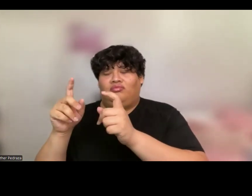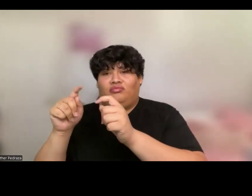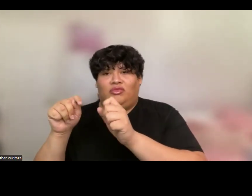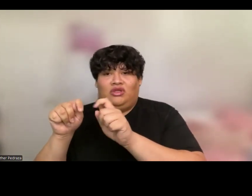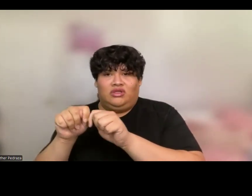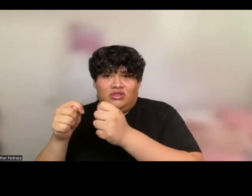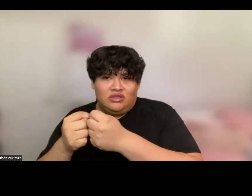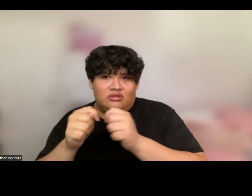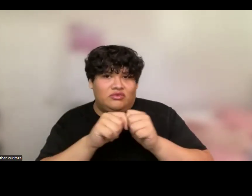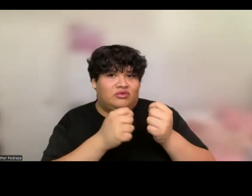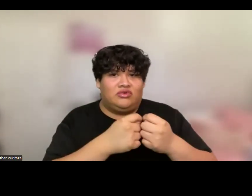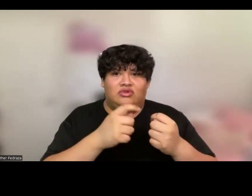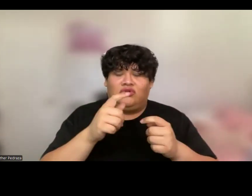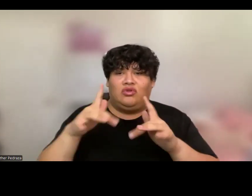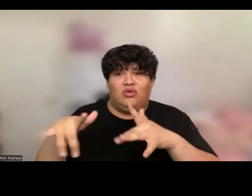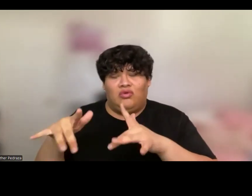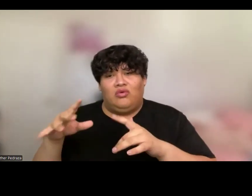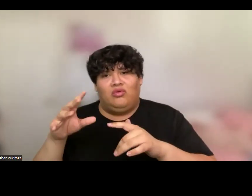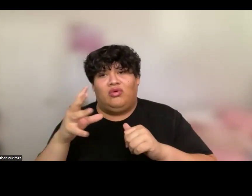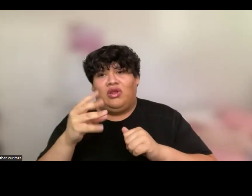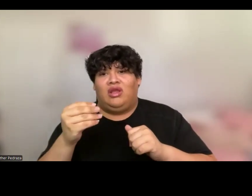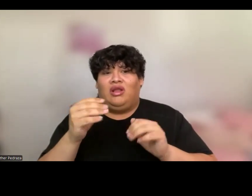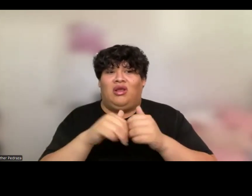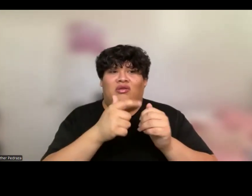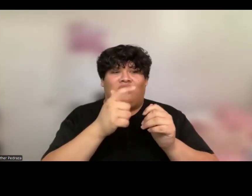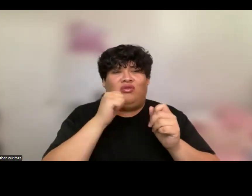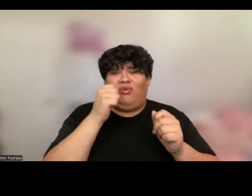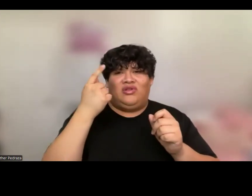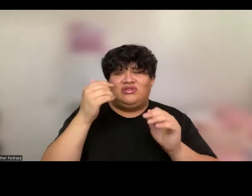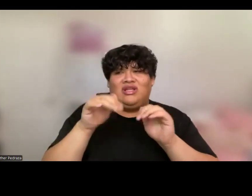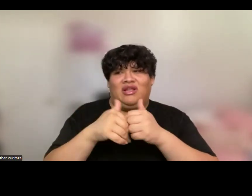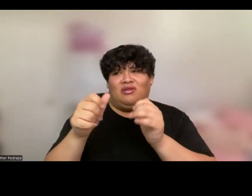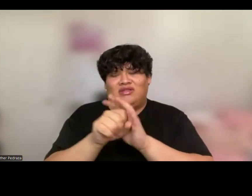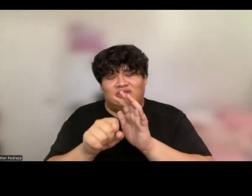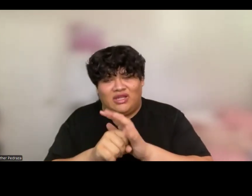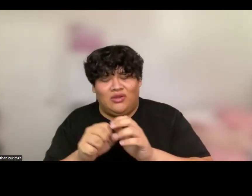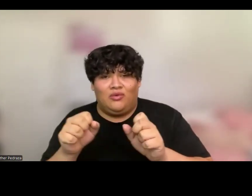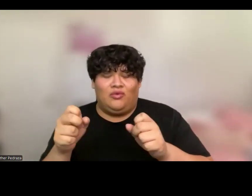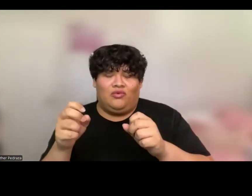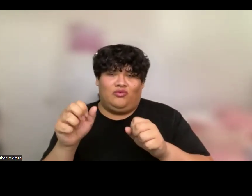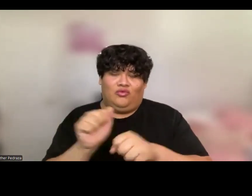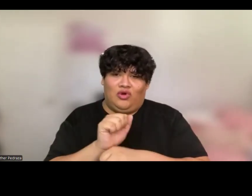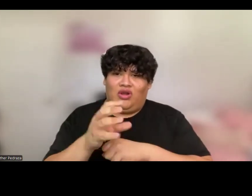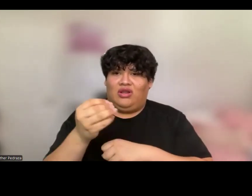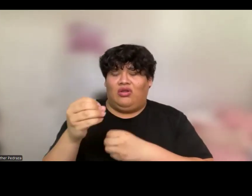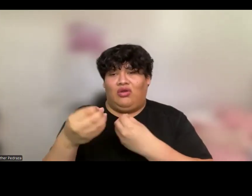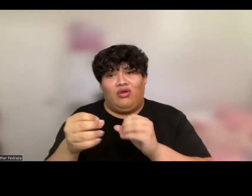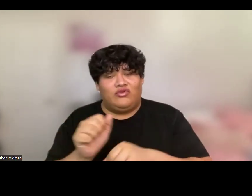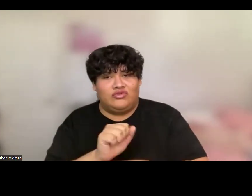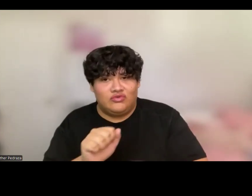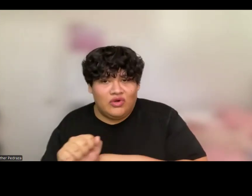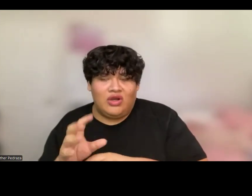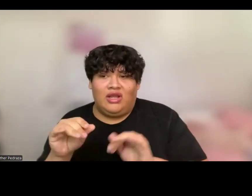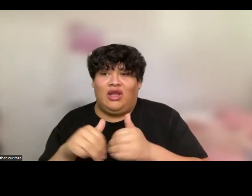don't fully understand how the State Ombudsman Office works in coordination to advance local advocacy and